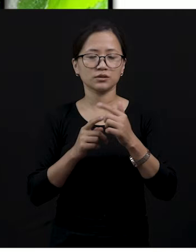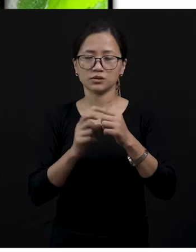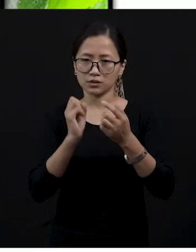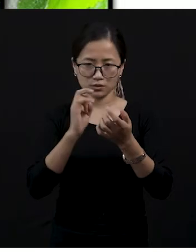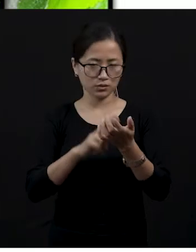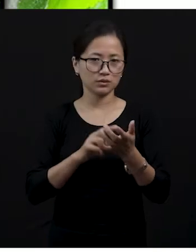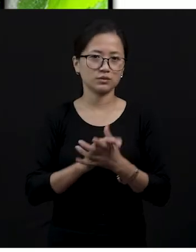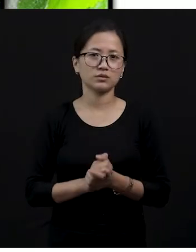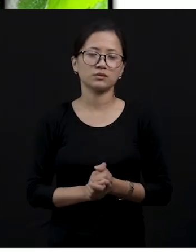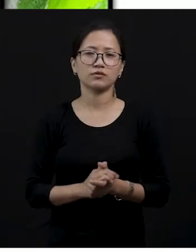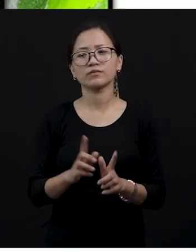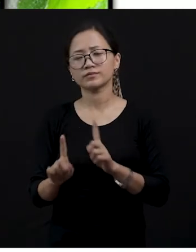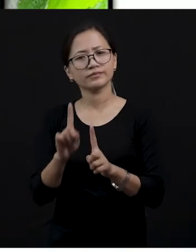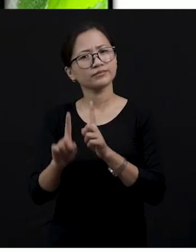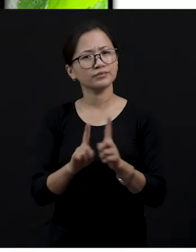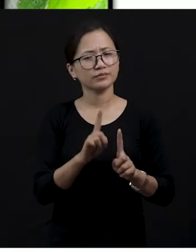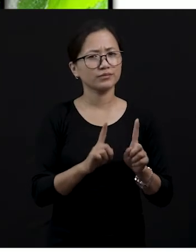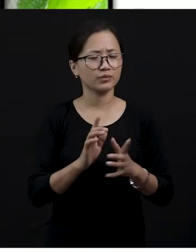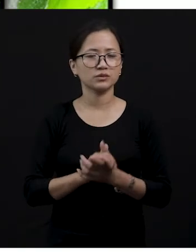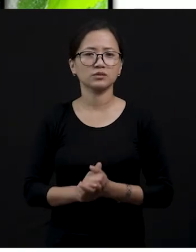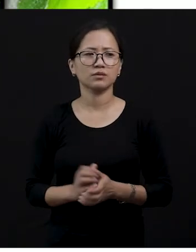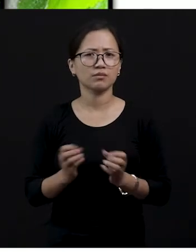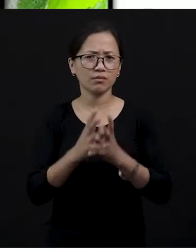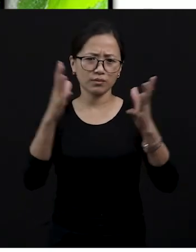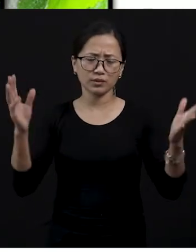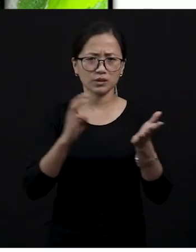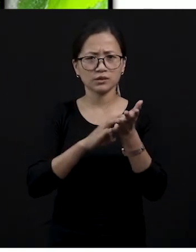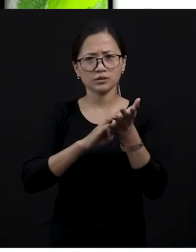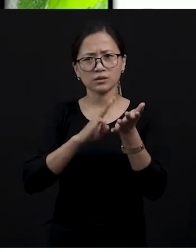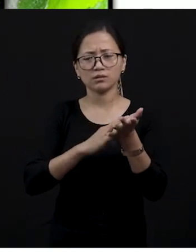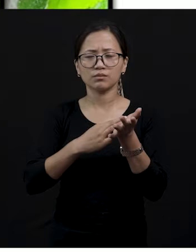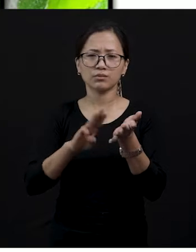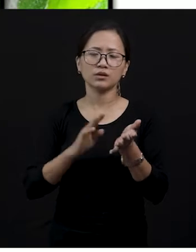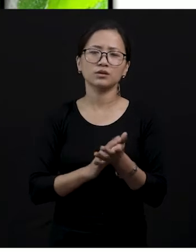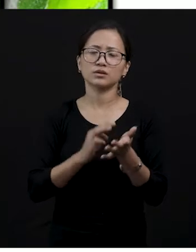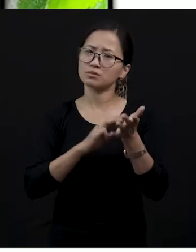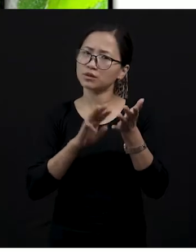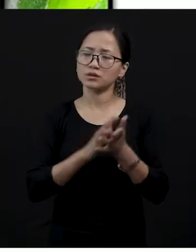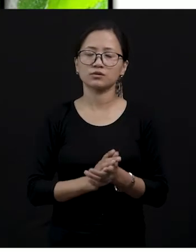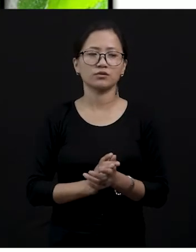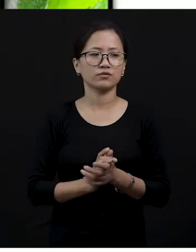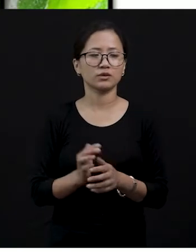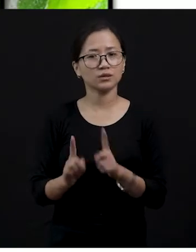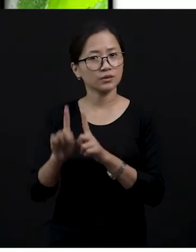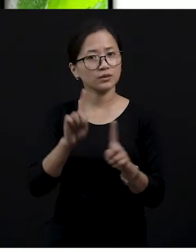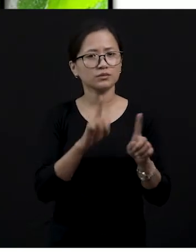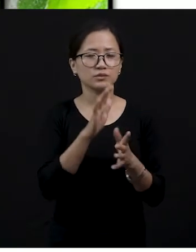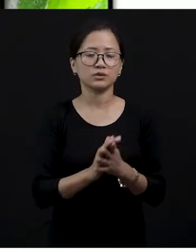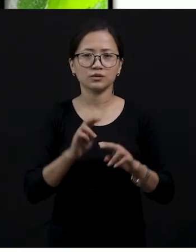evaporating from the plants. Millions and millions of plants in the forest, they are all